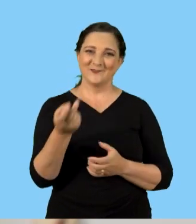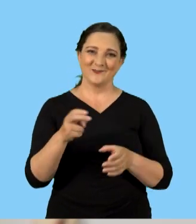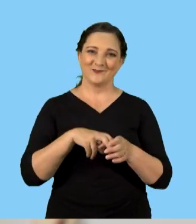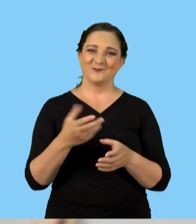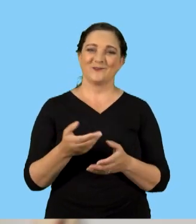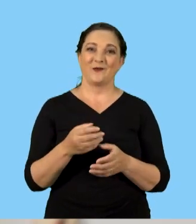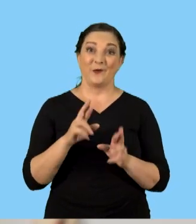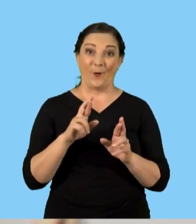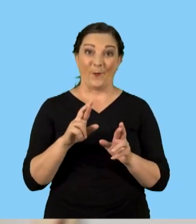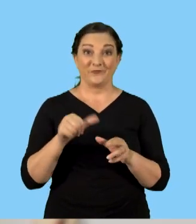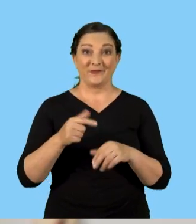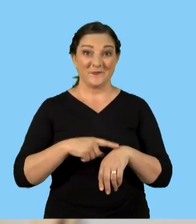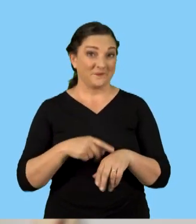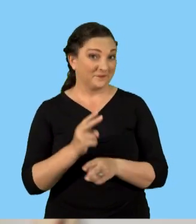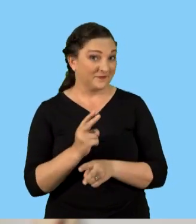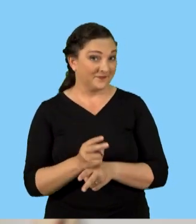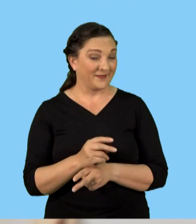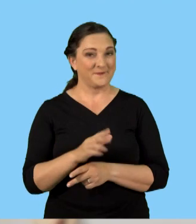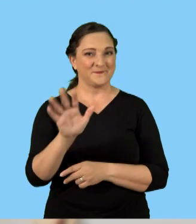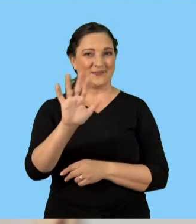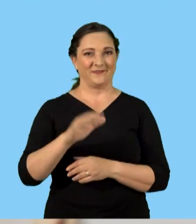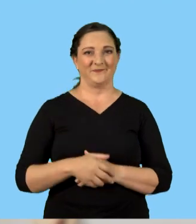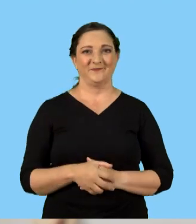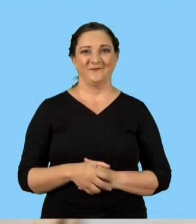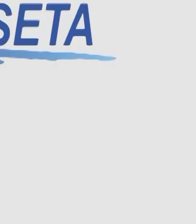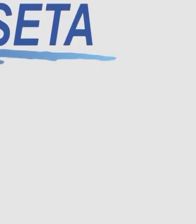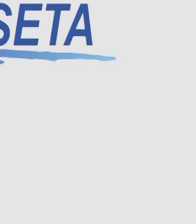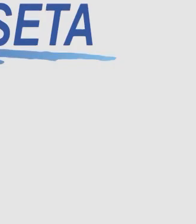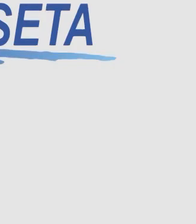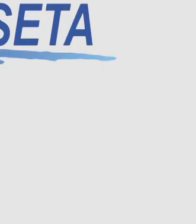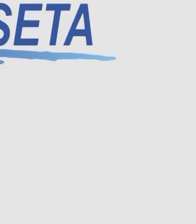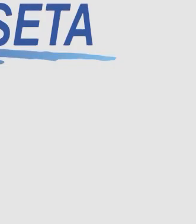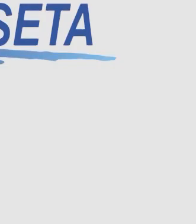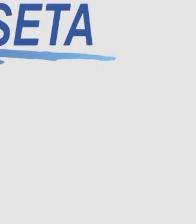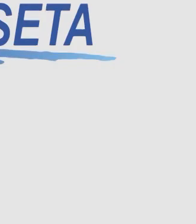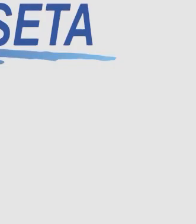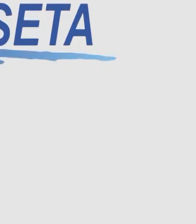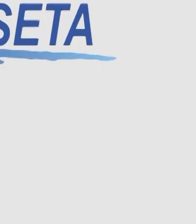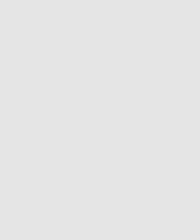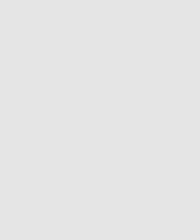joining us, and we hope to see you next time. Goodbye.